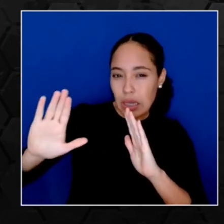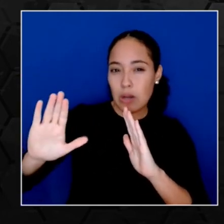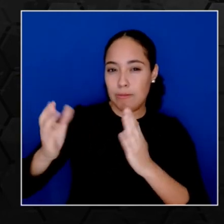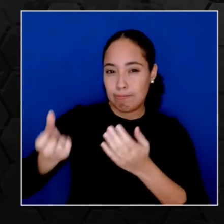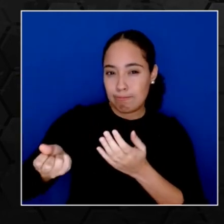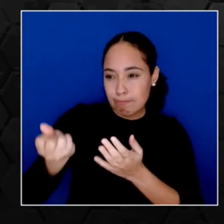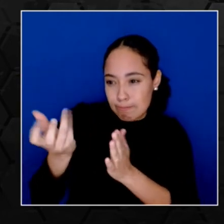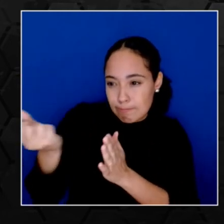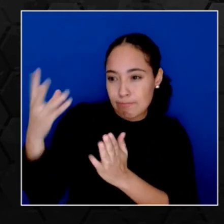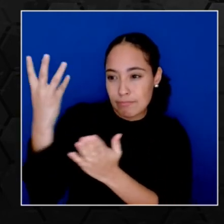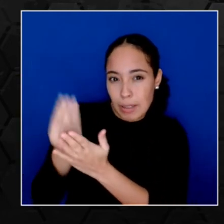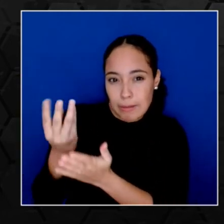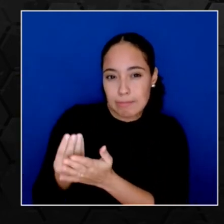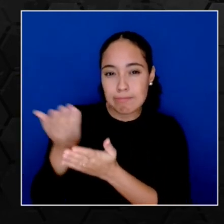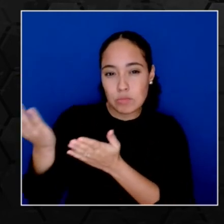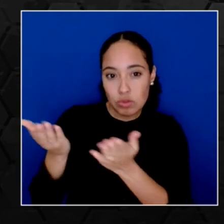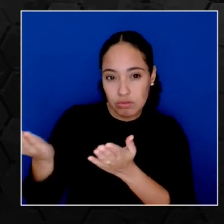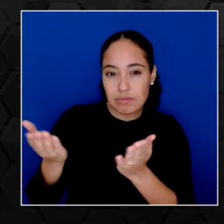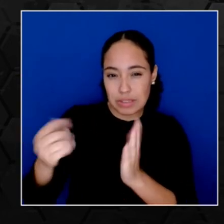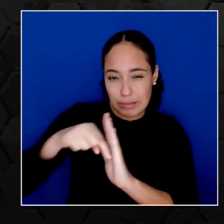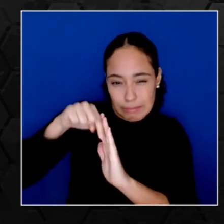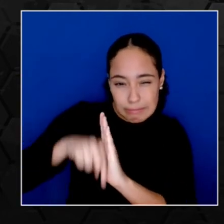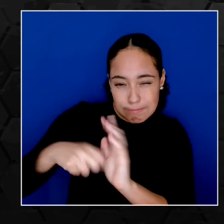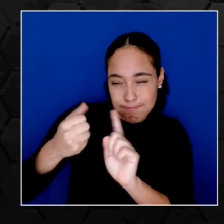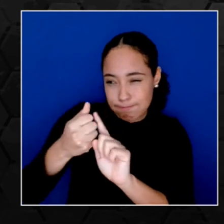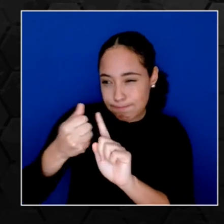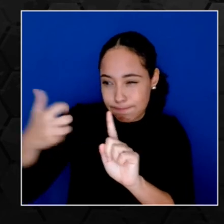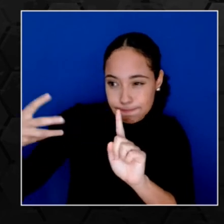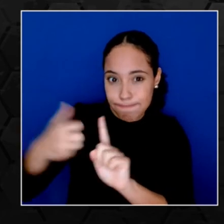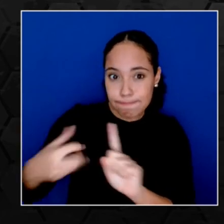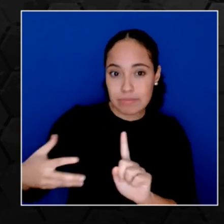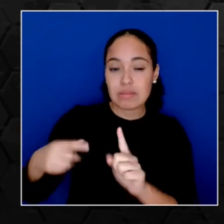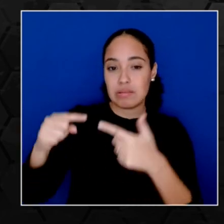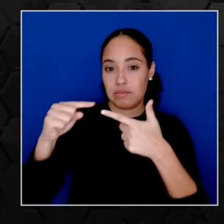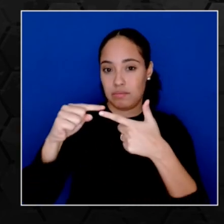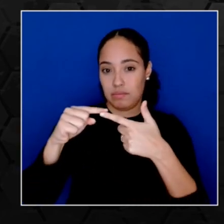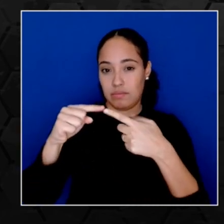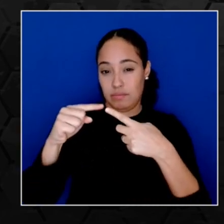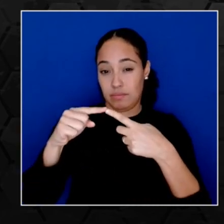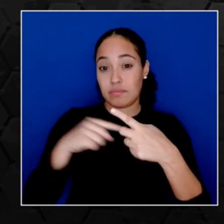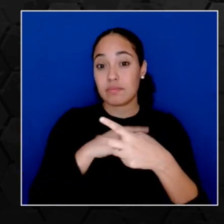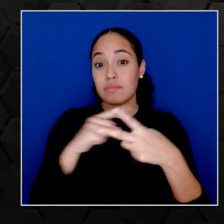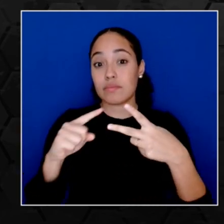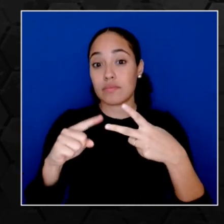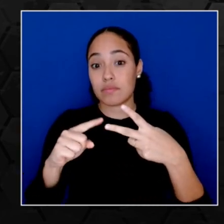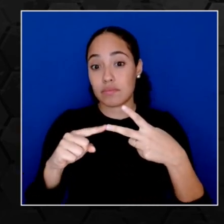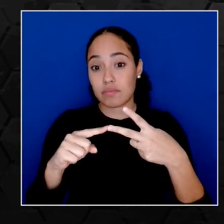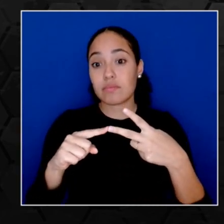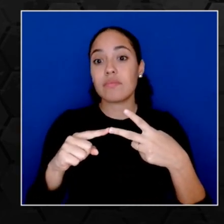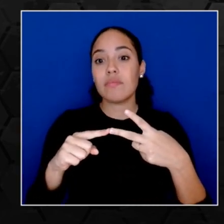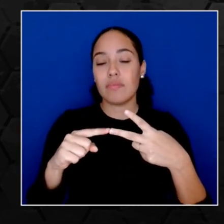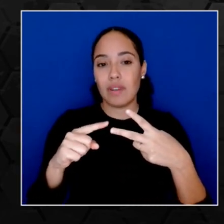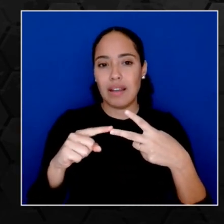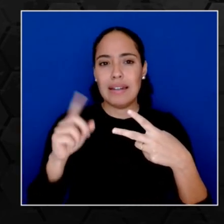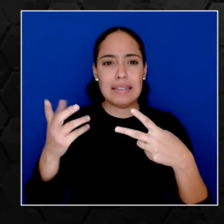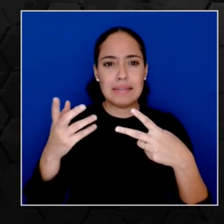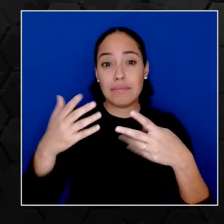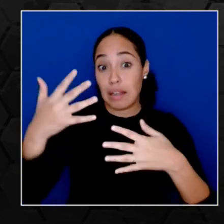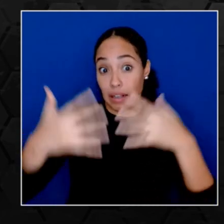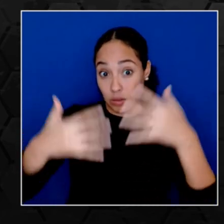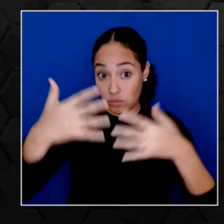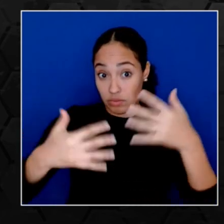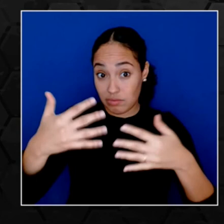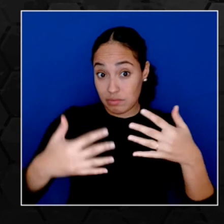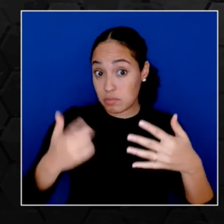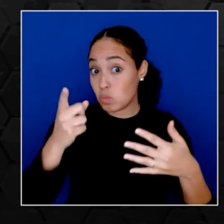algorithm before, like if you are really interested to check out the algorithm and also like how to create the user item matrix, which is really important. So you